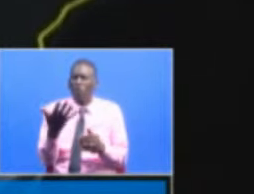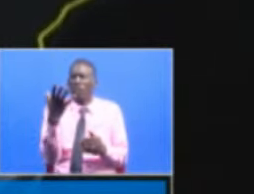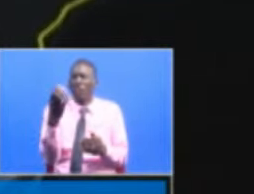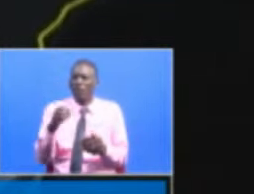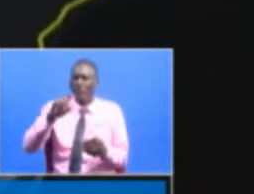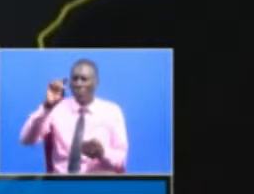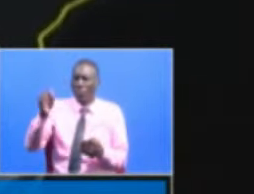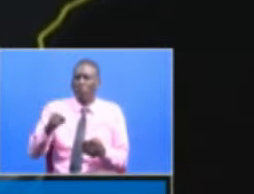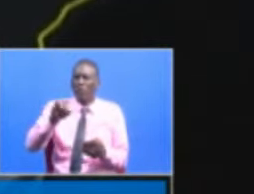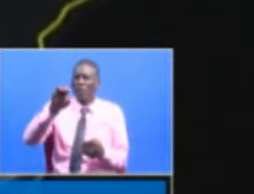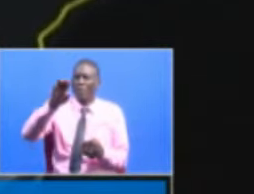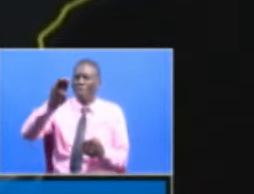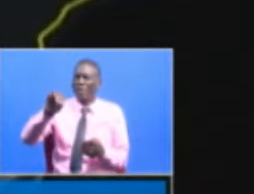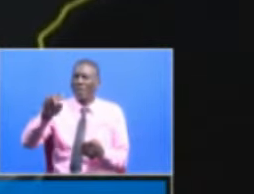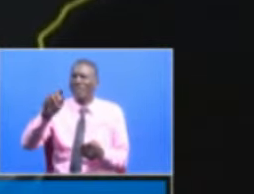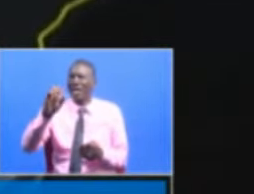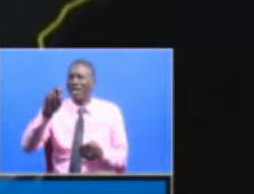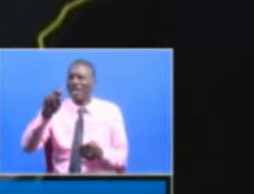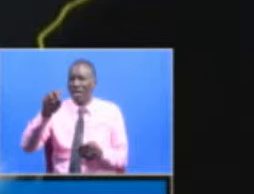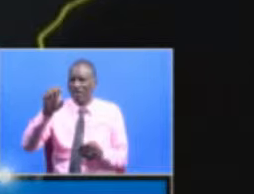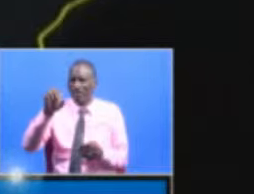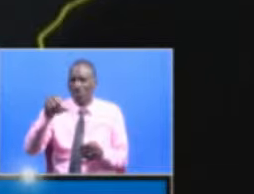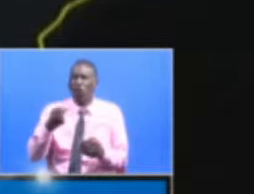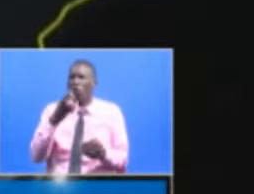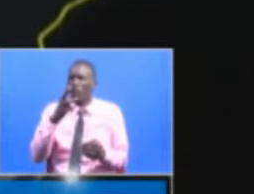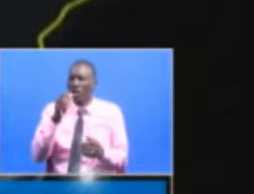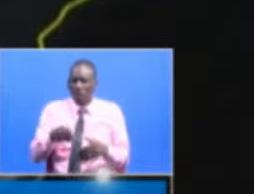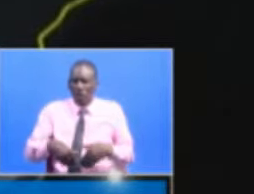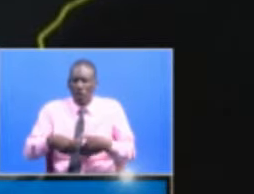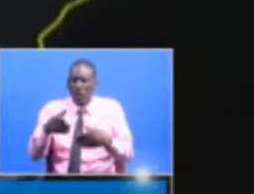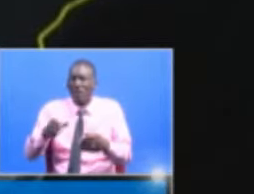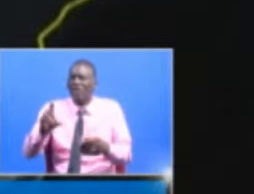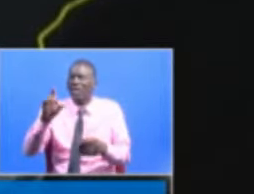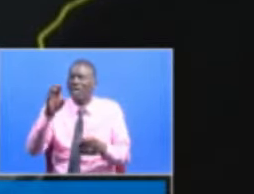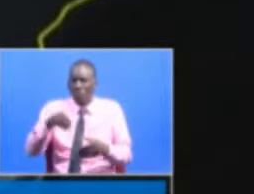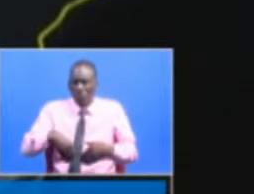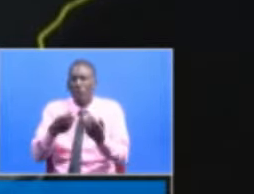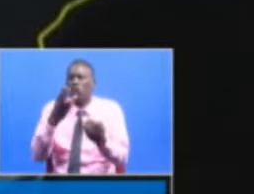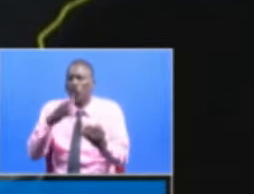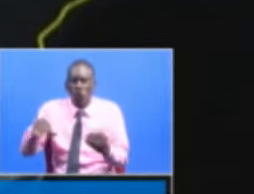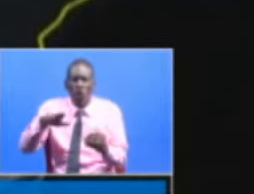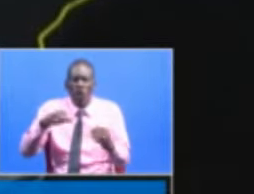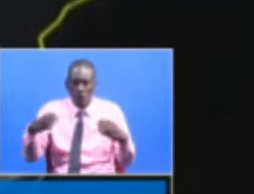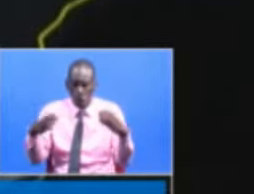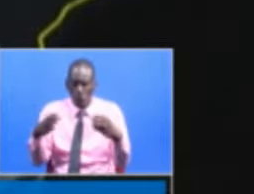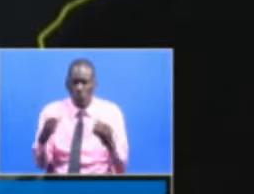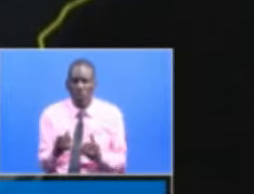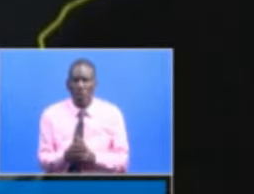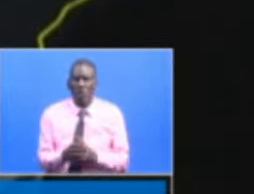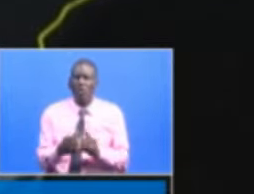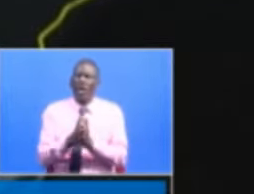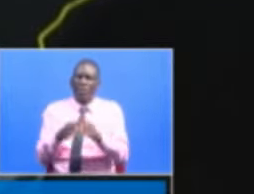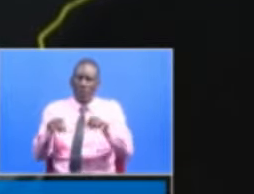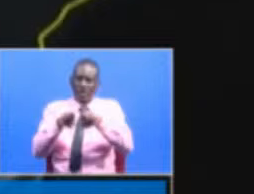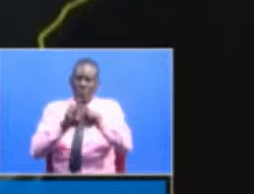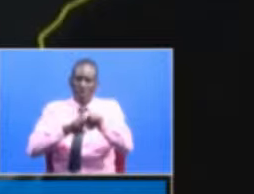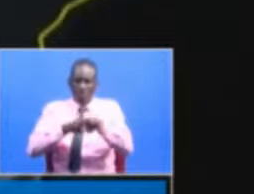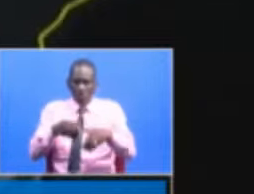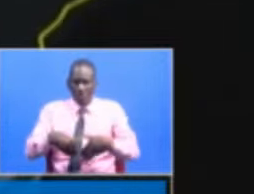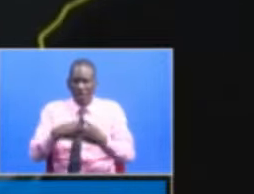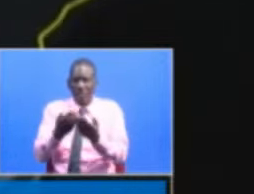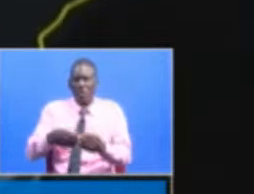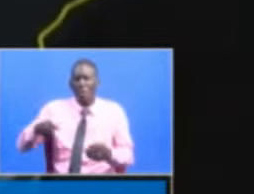water, whereby it's going to provide water for the local communities. This is the Crocodile Jaw Dam. And at the same time, provide hydroelectric